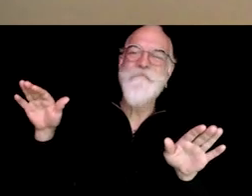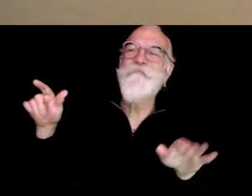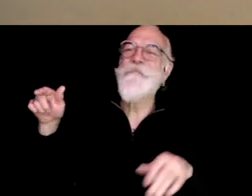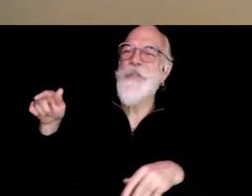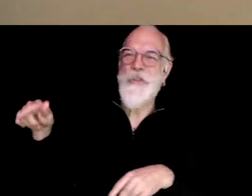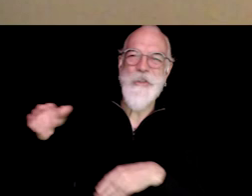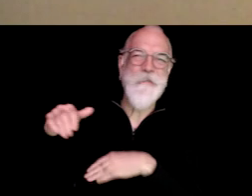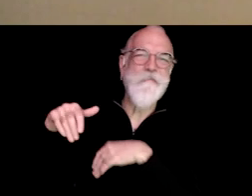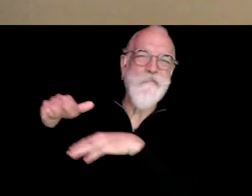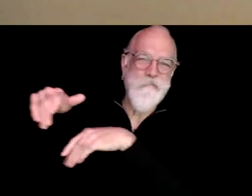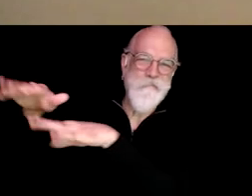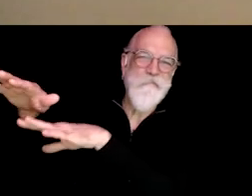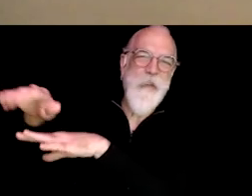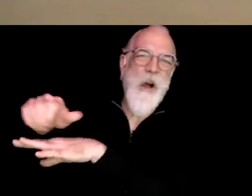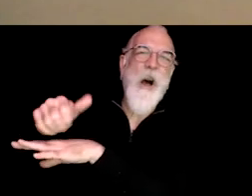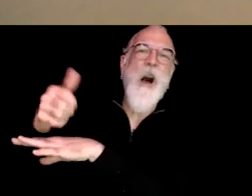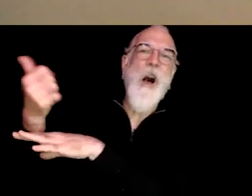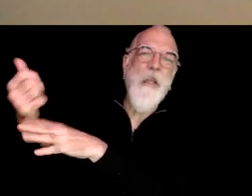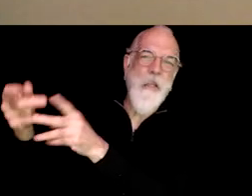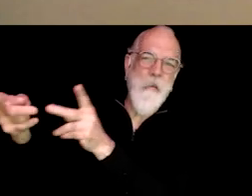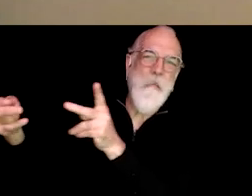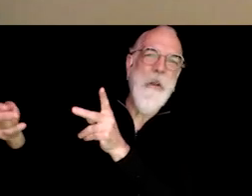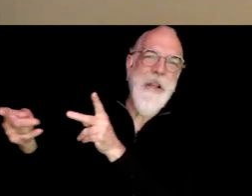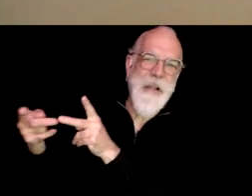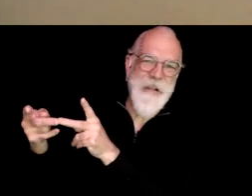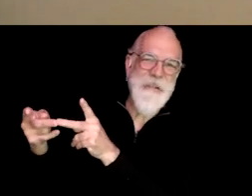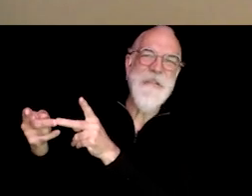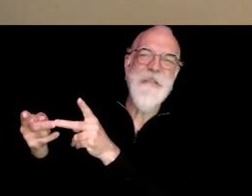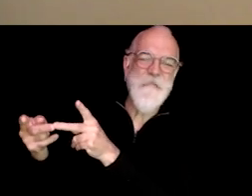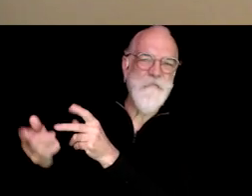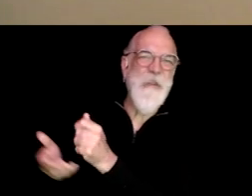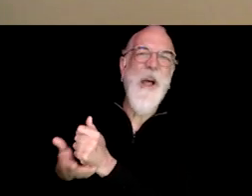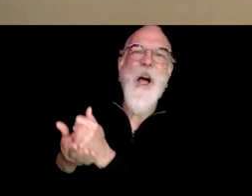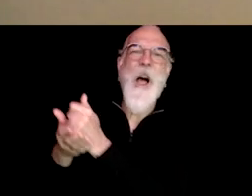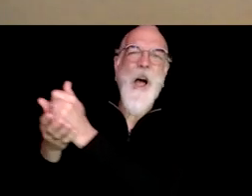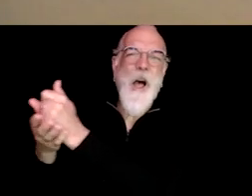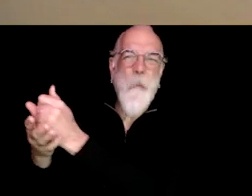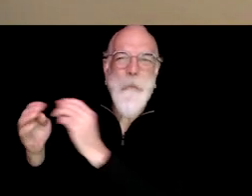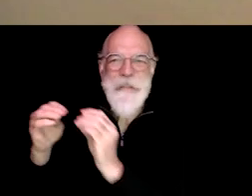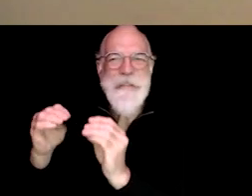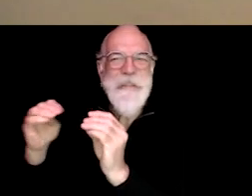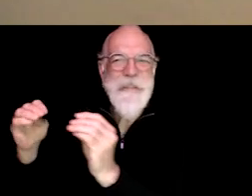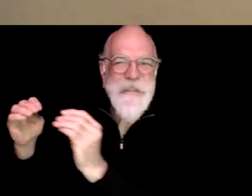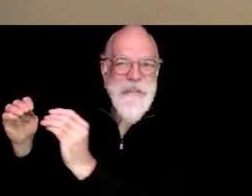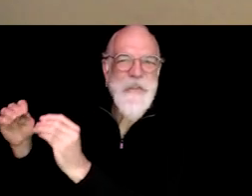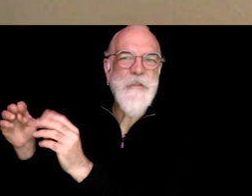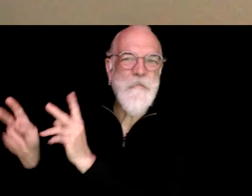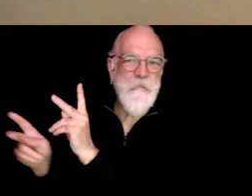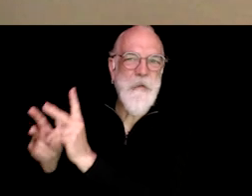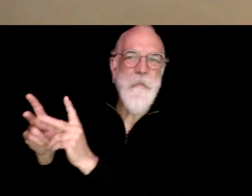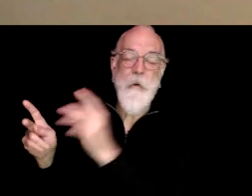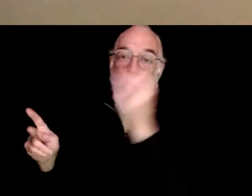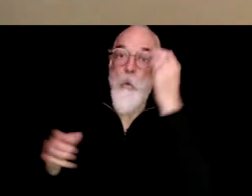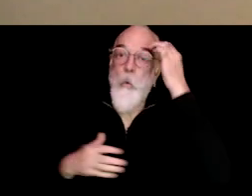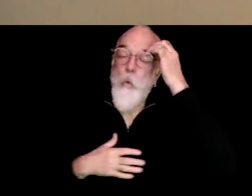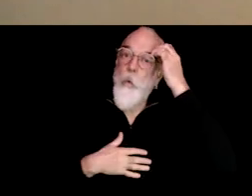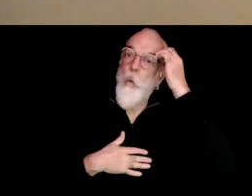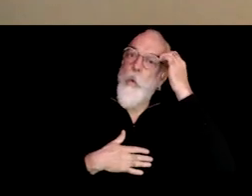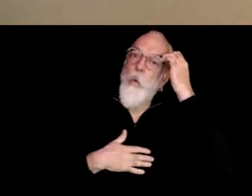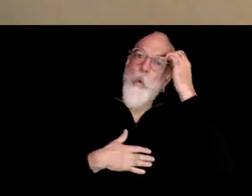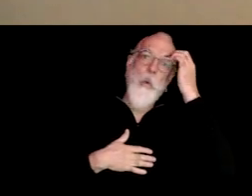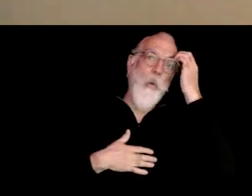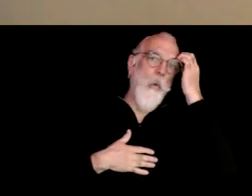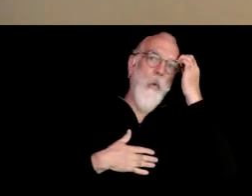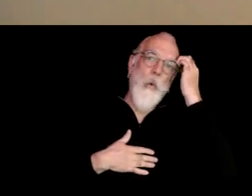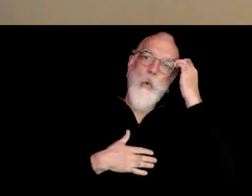to another facility as an educational bird. And it was a grief for